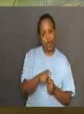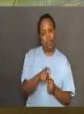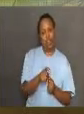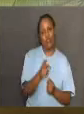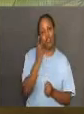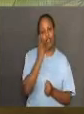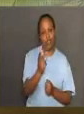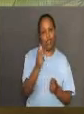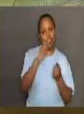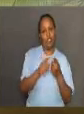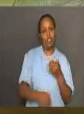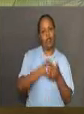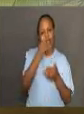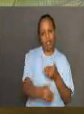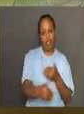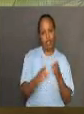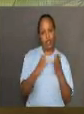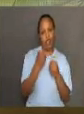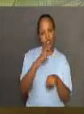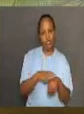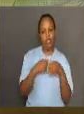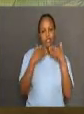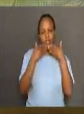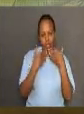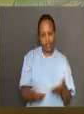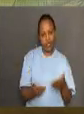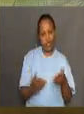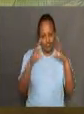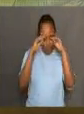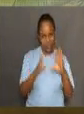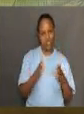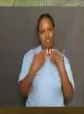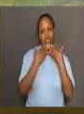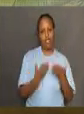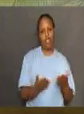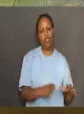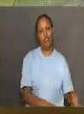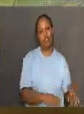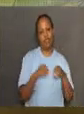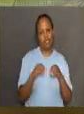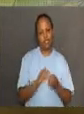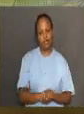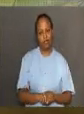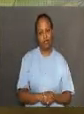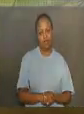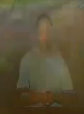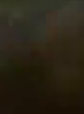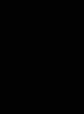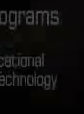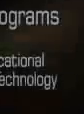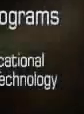under criminal law. Until next time, thank you, teacher. Thank you, students.